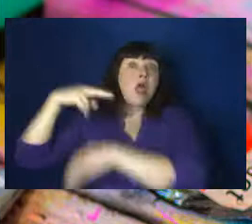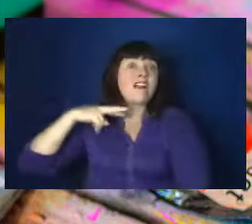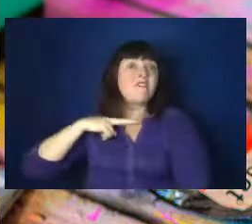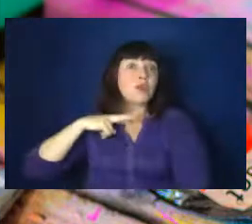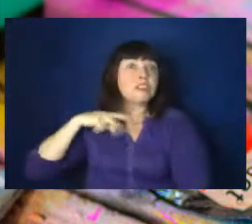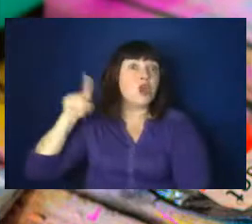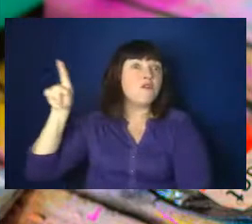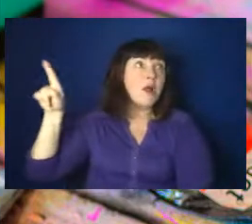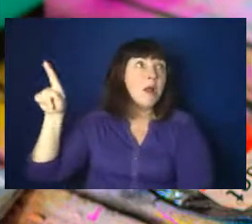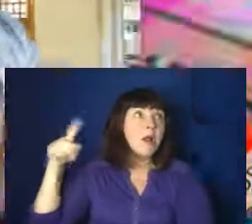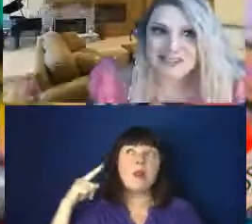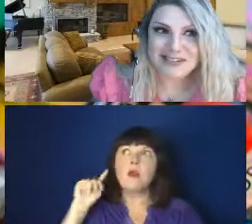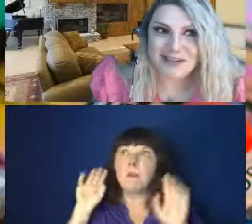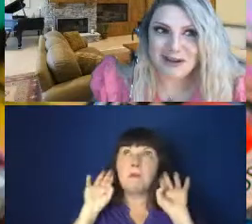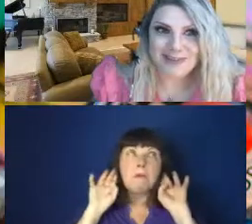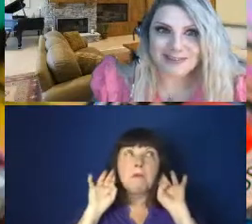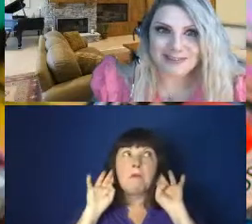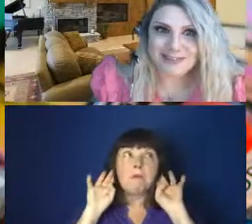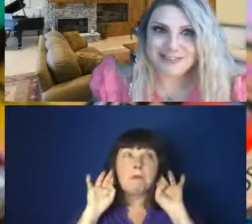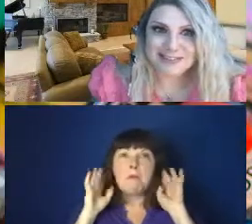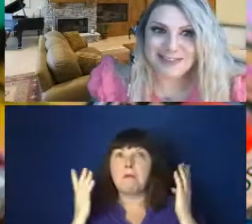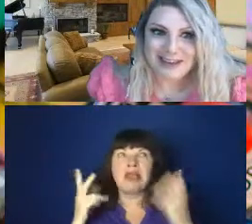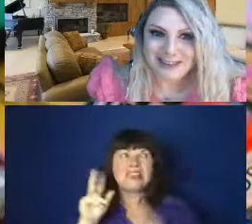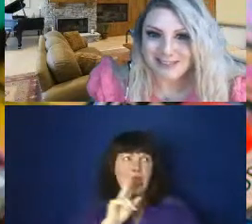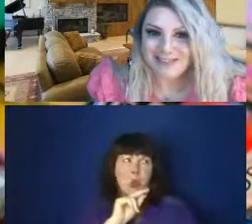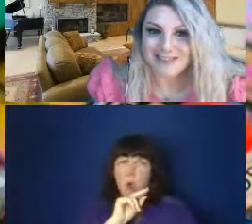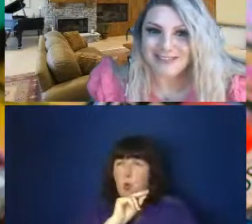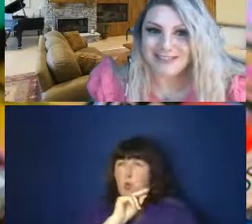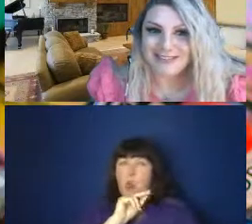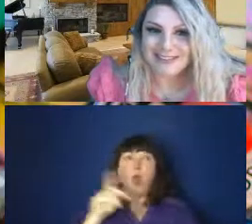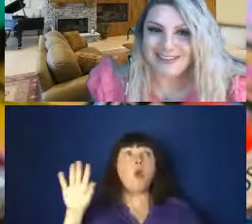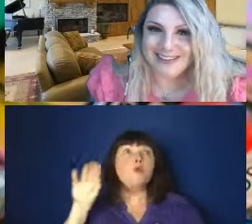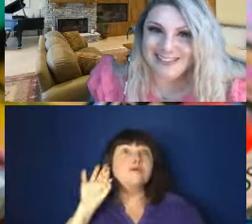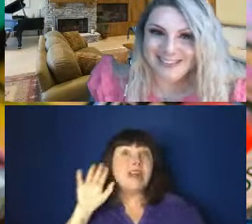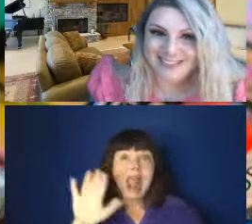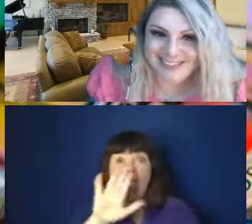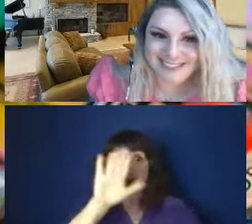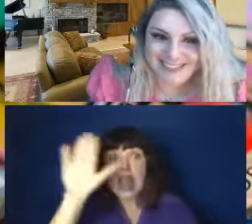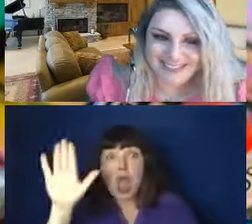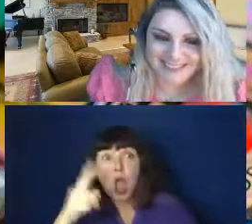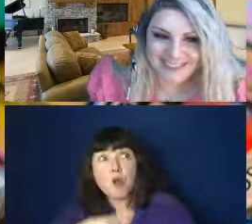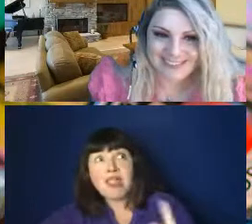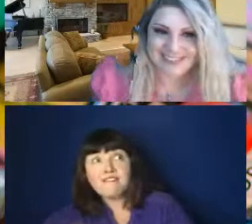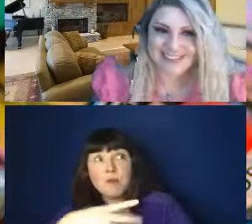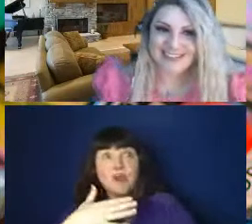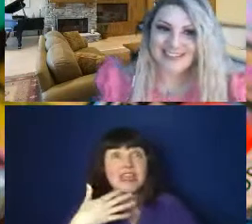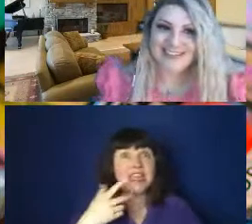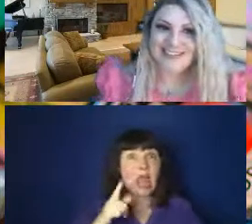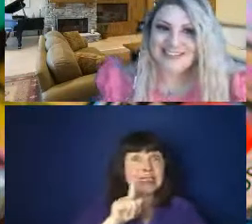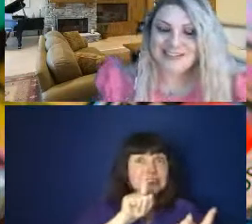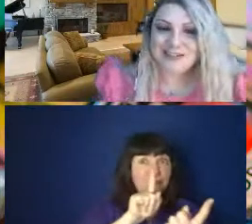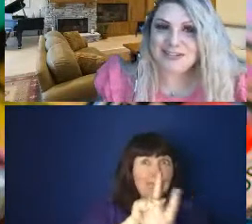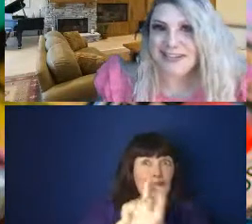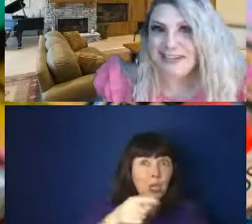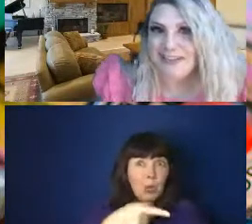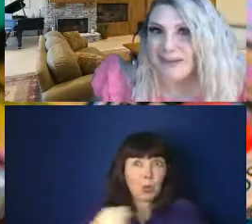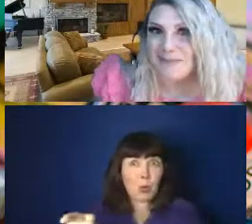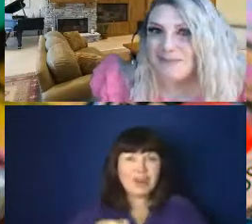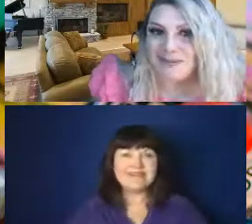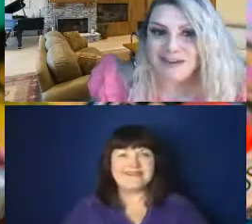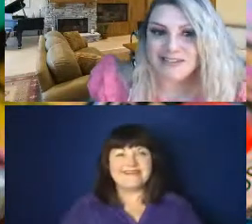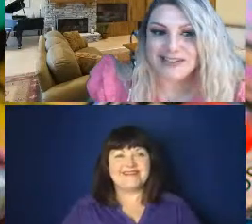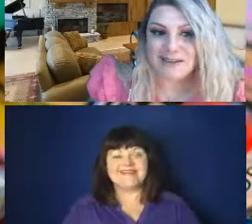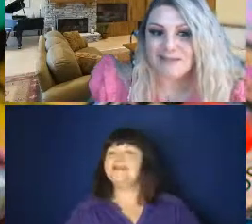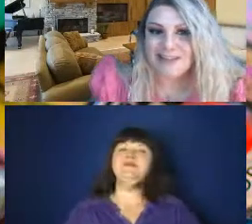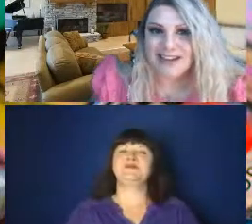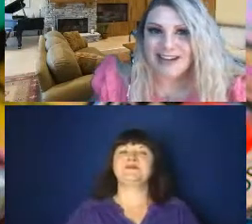I haven't given her any prompting of that. She's like, no, I don't want to do that. Hello, everybody. Nice to meet you. So she's going to come